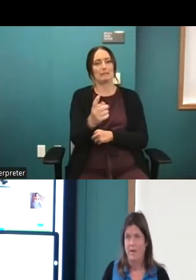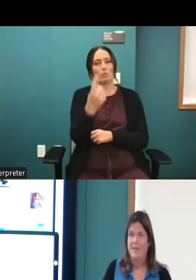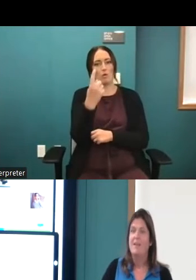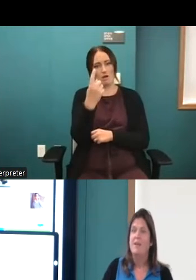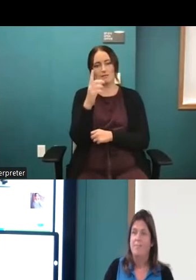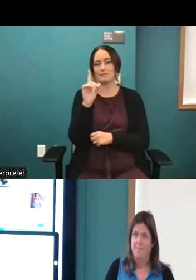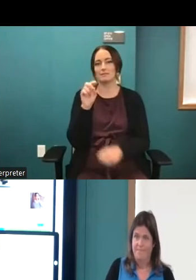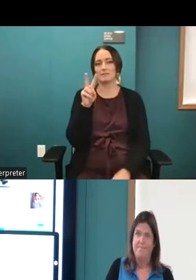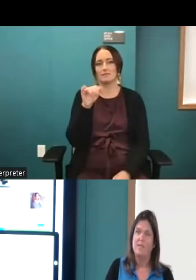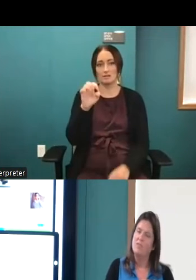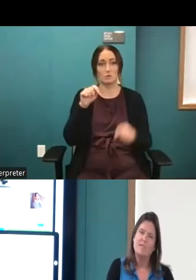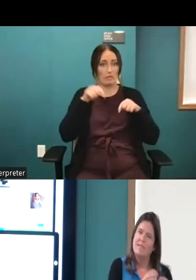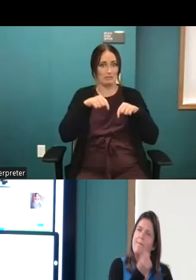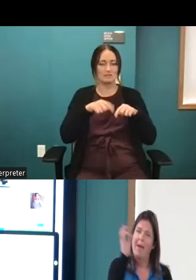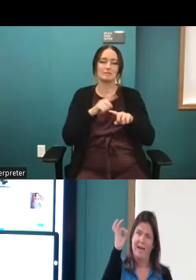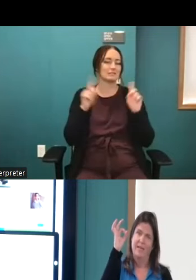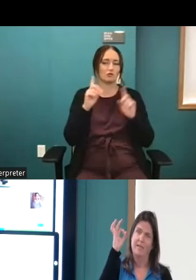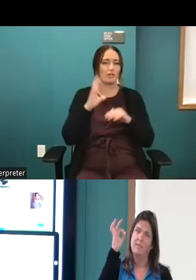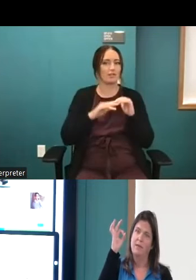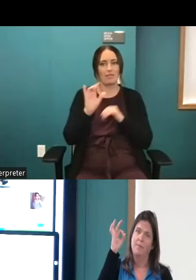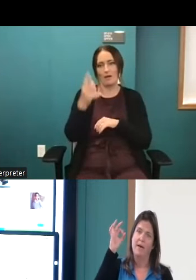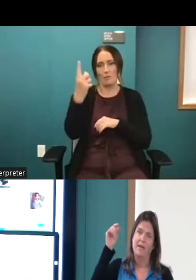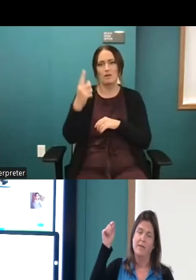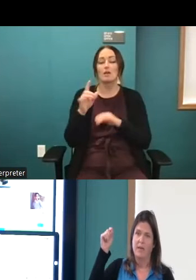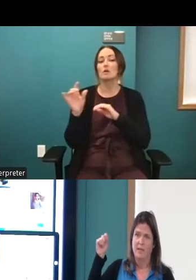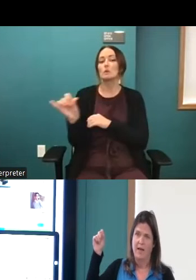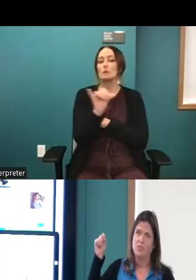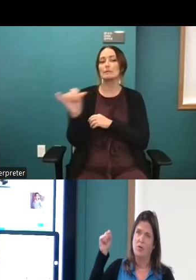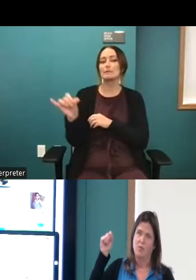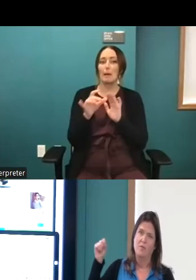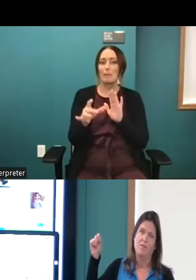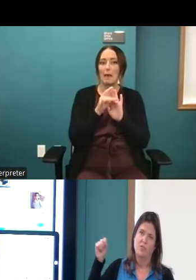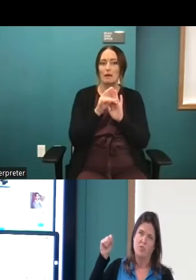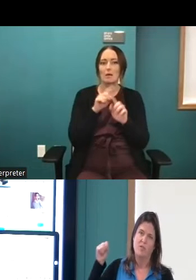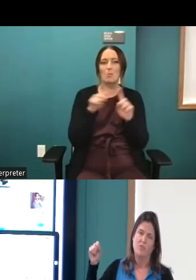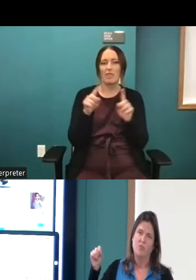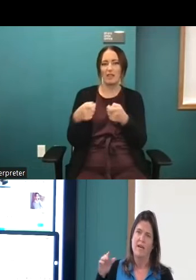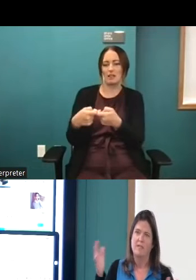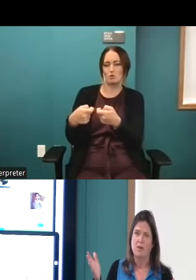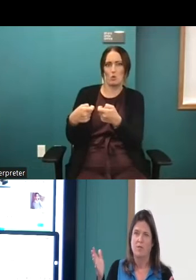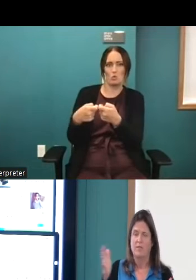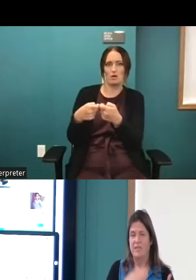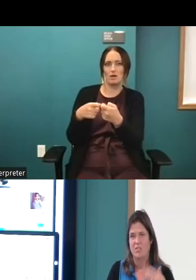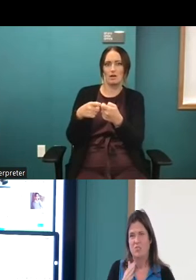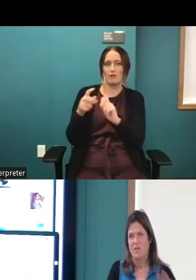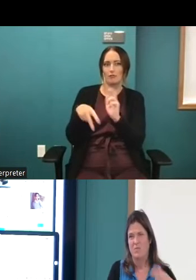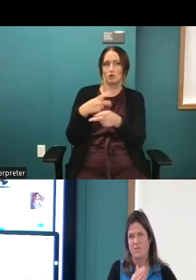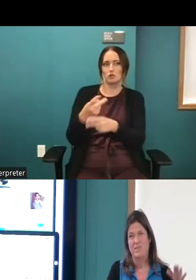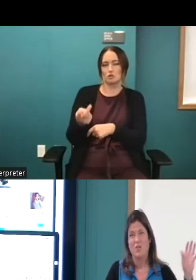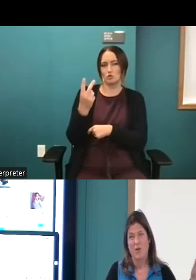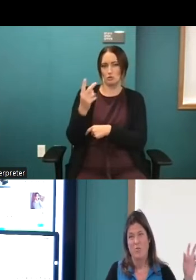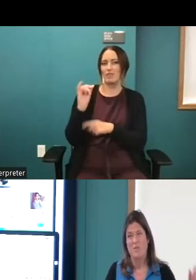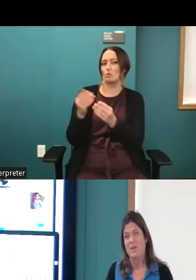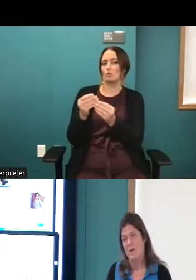version this is 1. different than that then? Mm-hmm. So it's the same magnet, but the electrode, the version 2 electrode, that solved the issues that